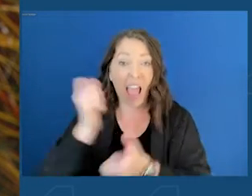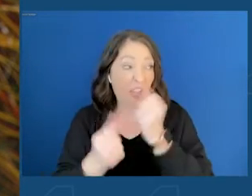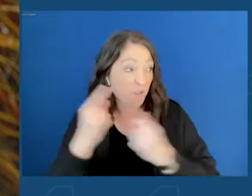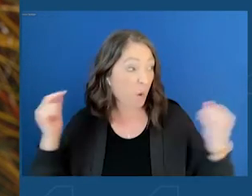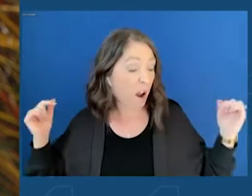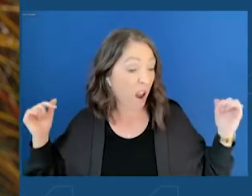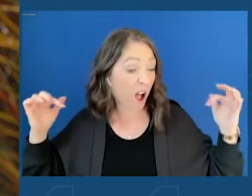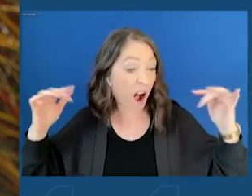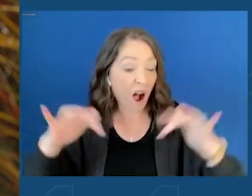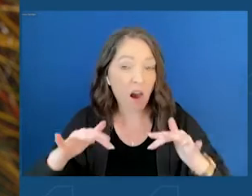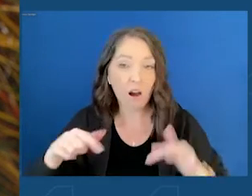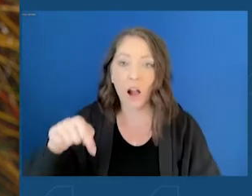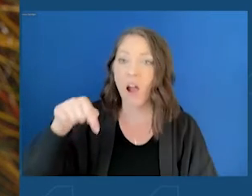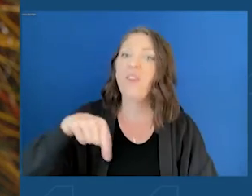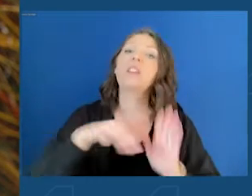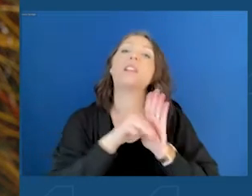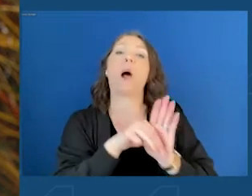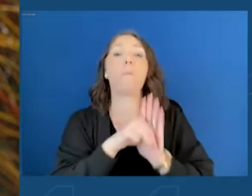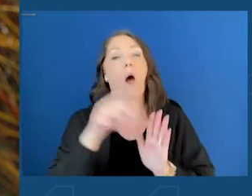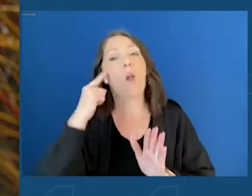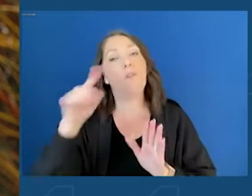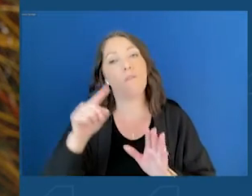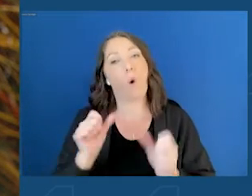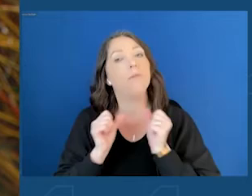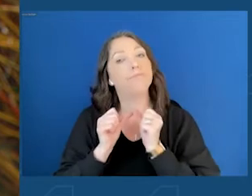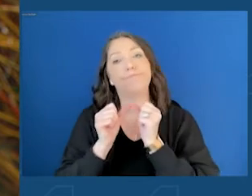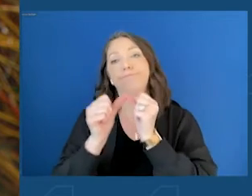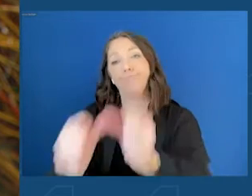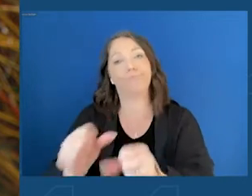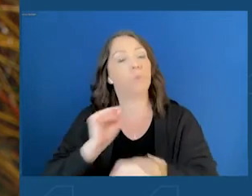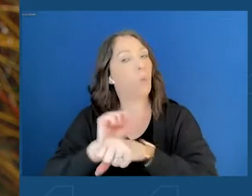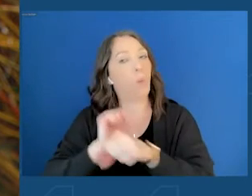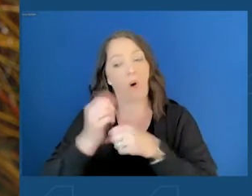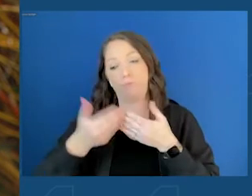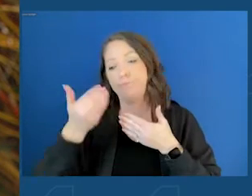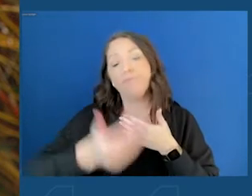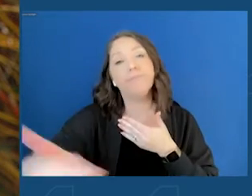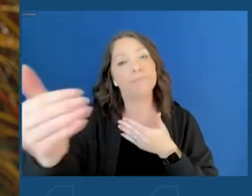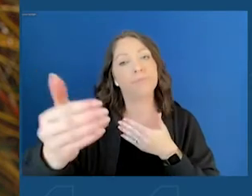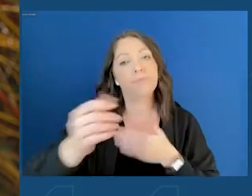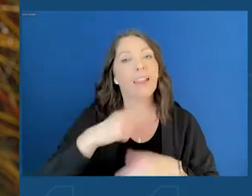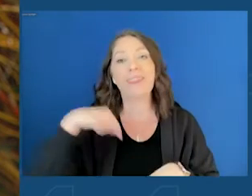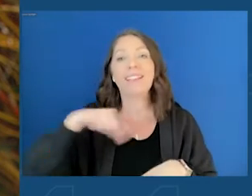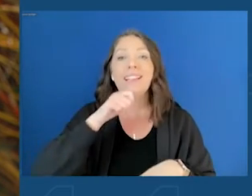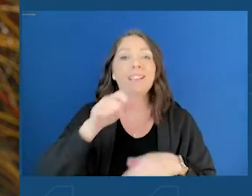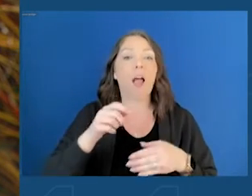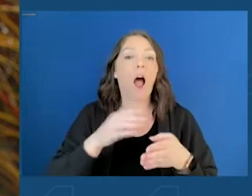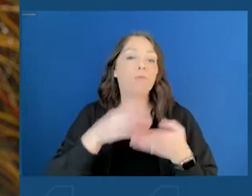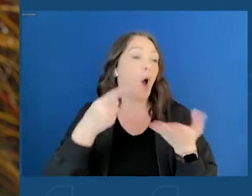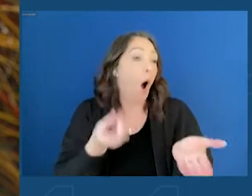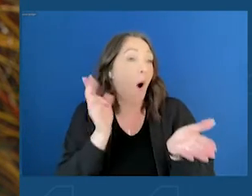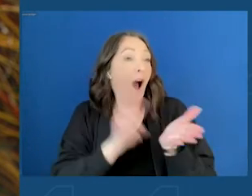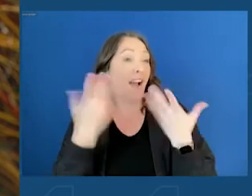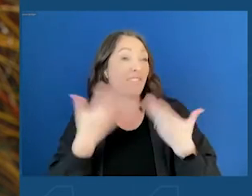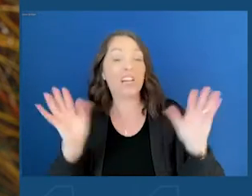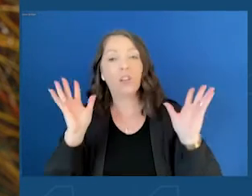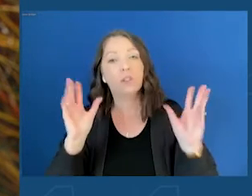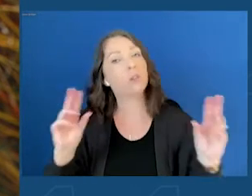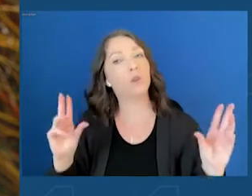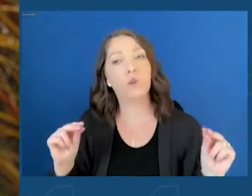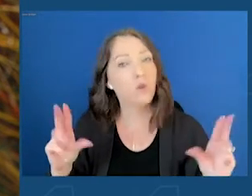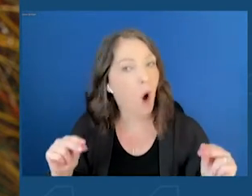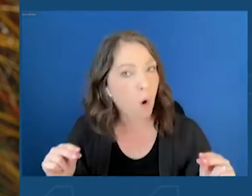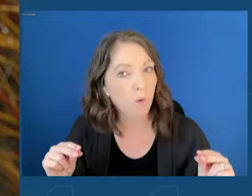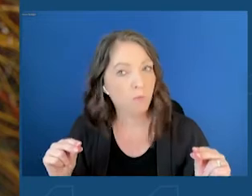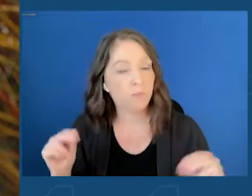is a model for what we have to continue to do going forward. This is not the end of the game, from an employment standpoint or